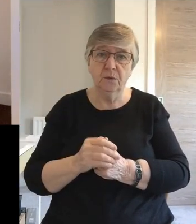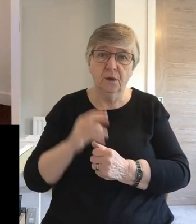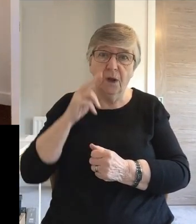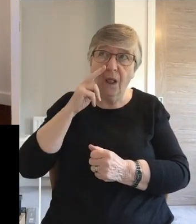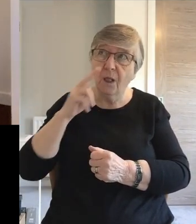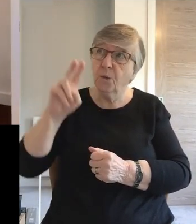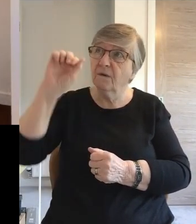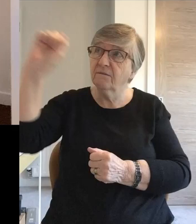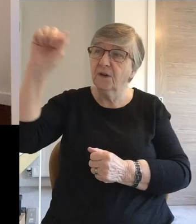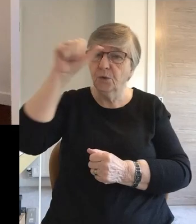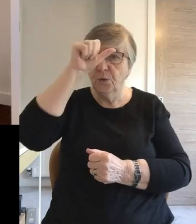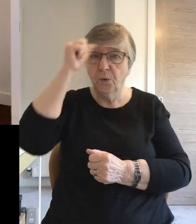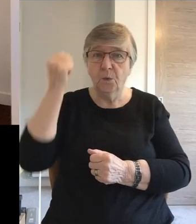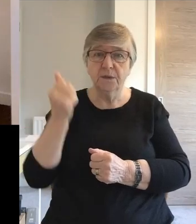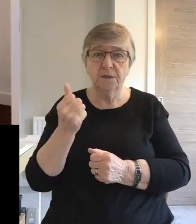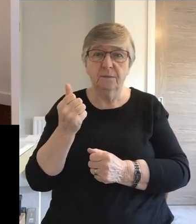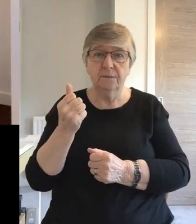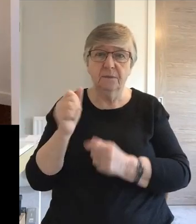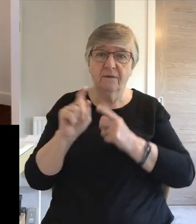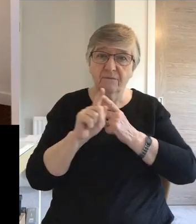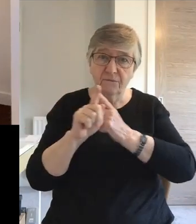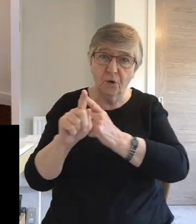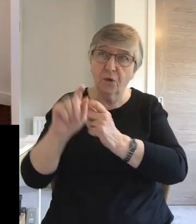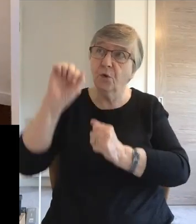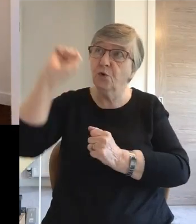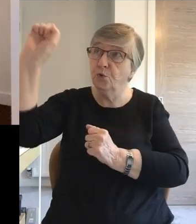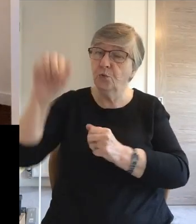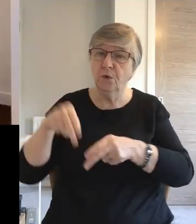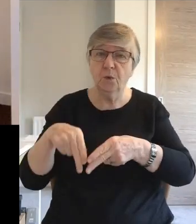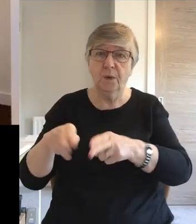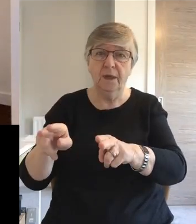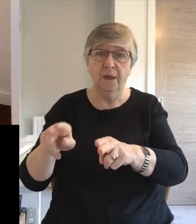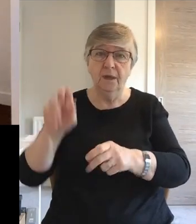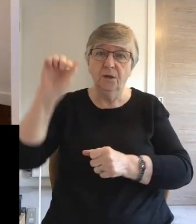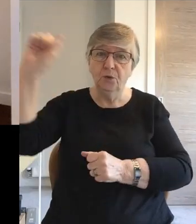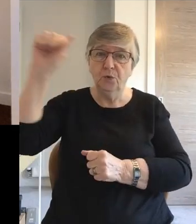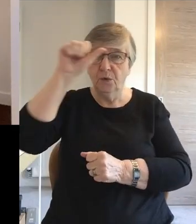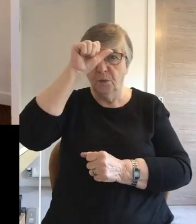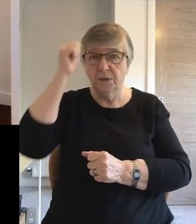to look for your wisdom and to pursue it.